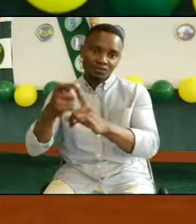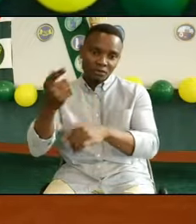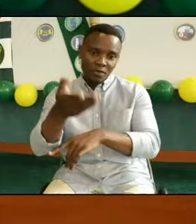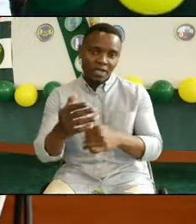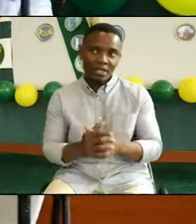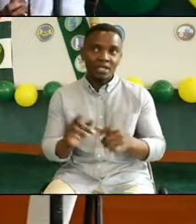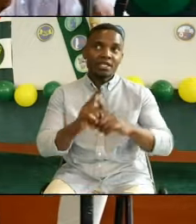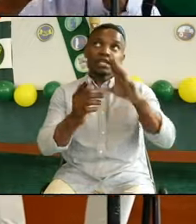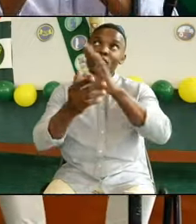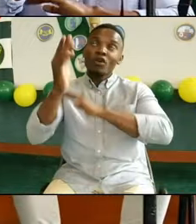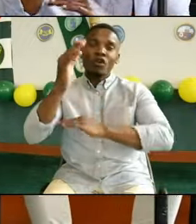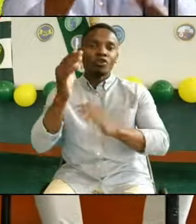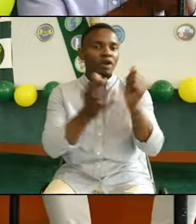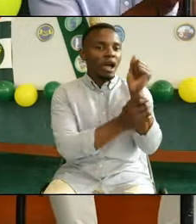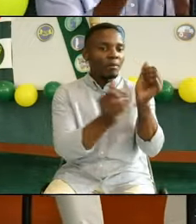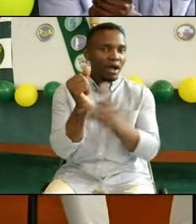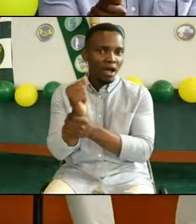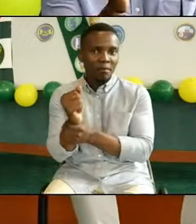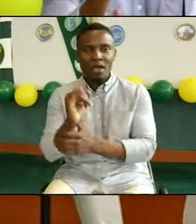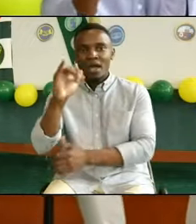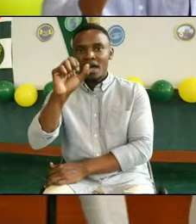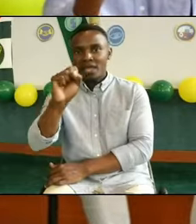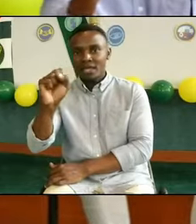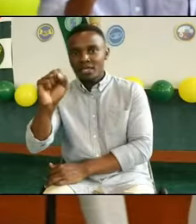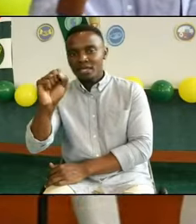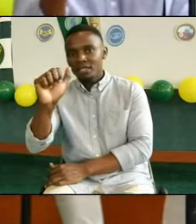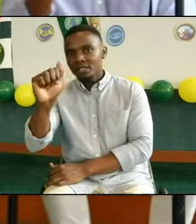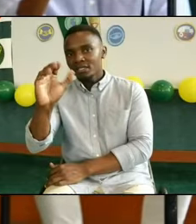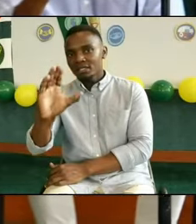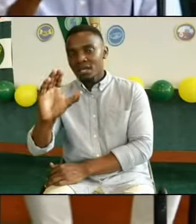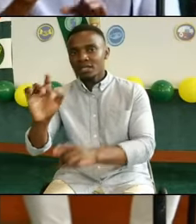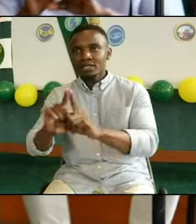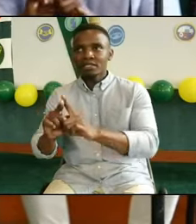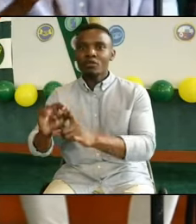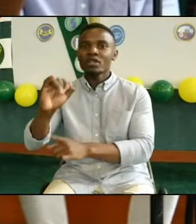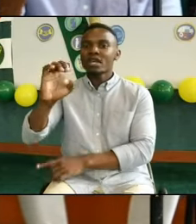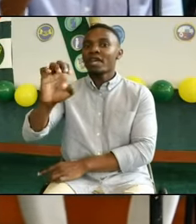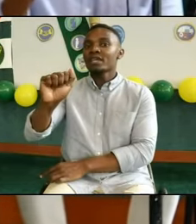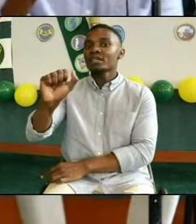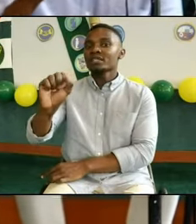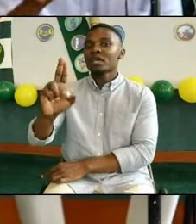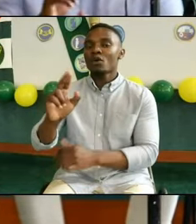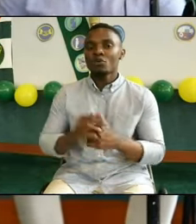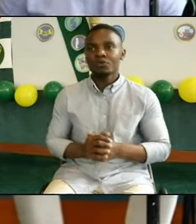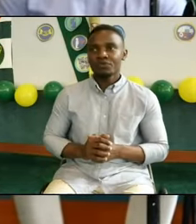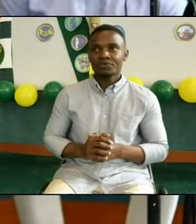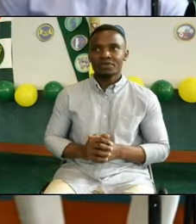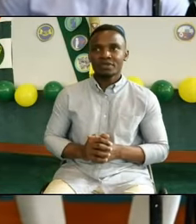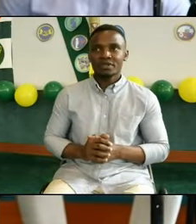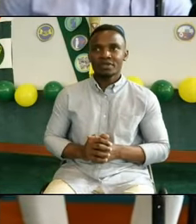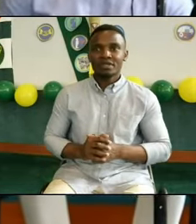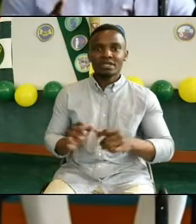the God of Isaac, and the God of what? Esau. Look at this particular great privilege. And he said, this is the God